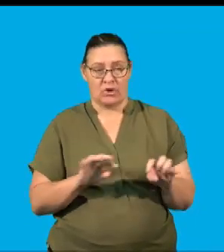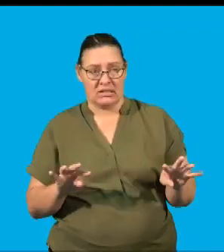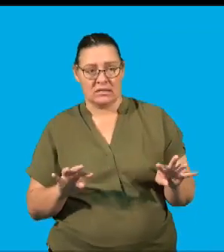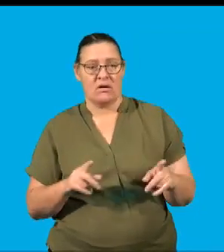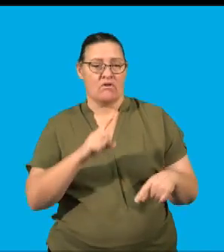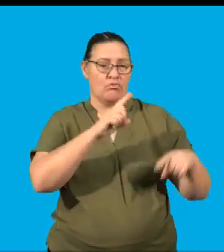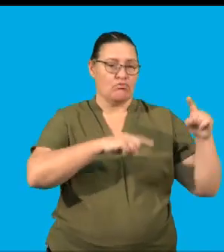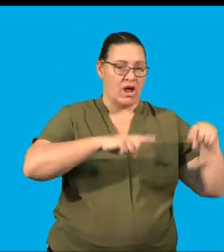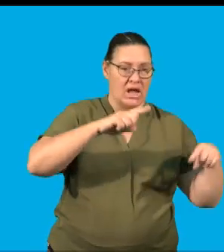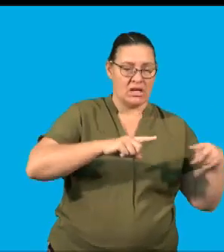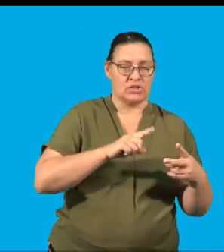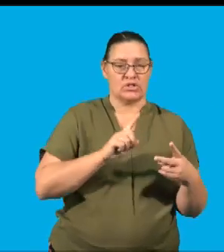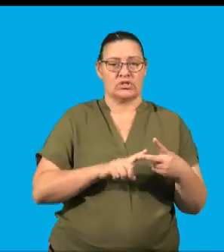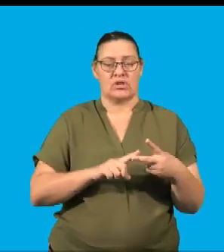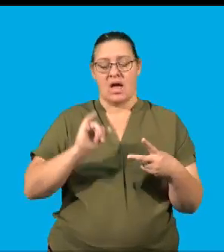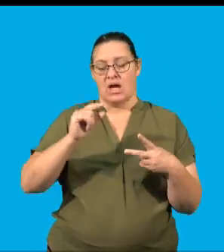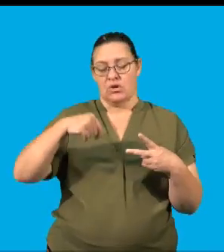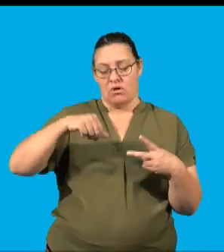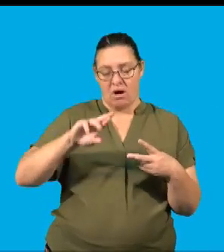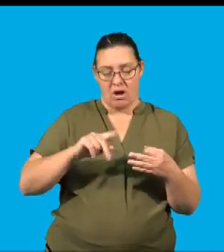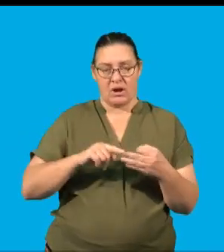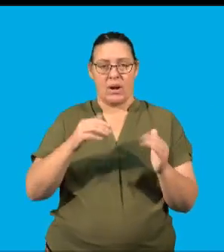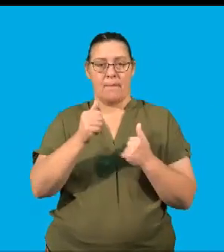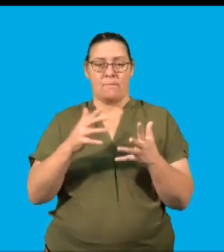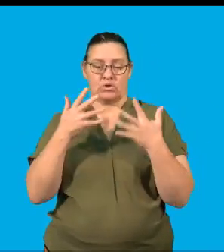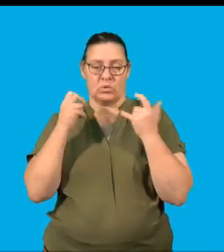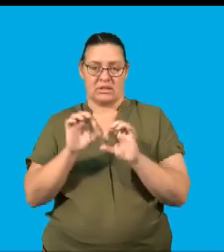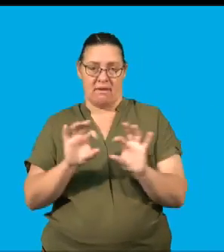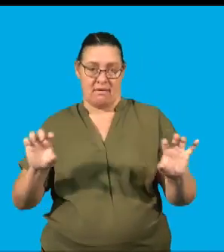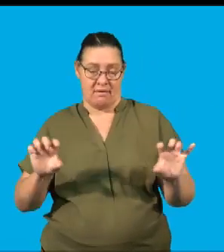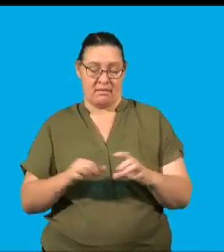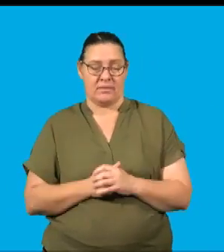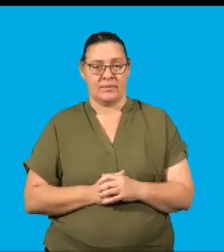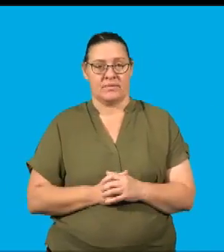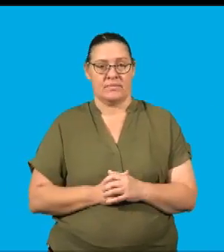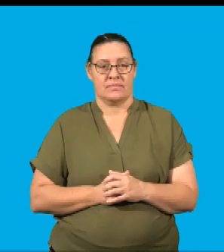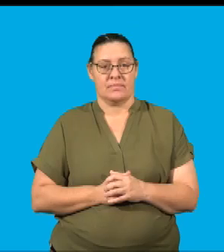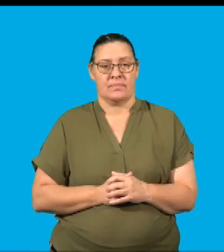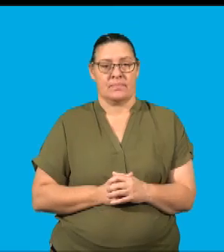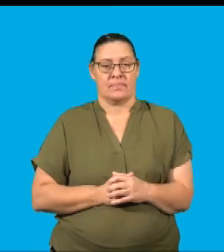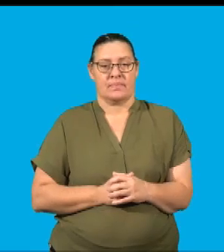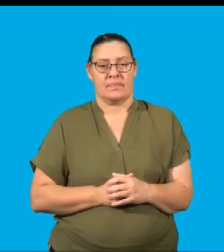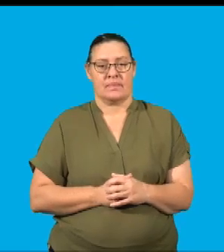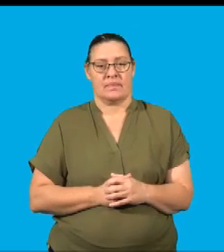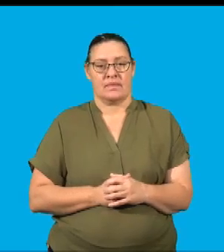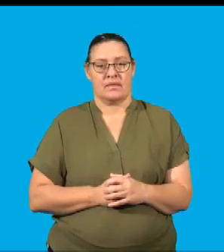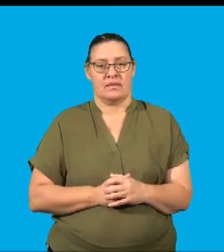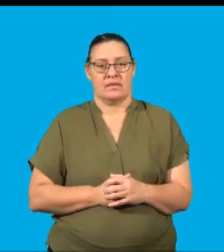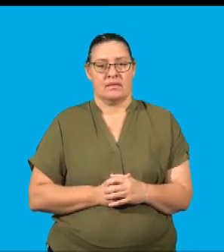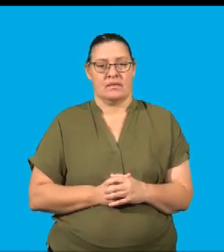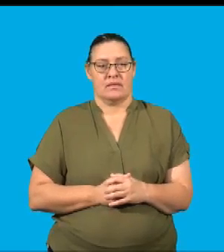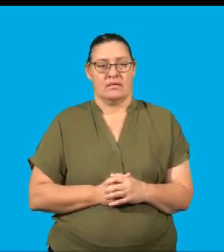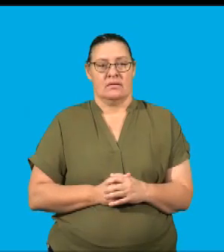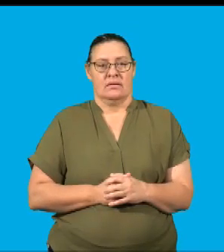with a specific focus on the range, the interquartile range, and the box and whisker plots.